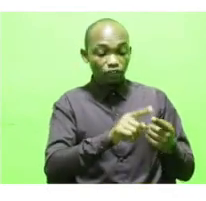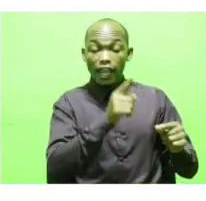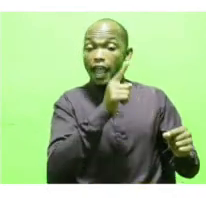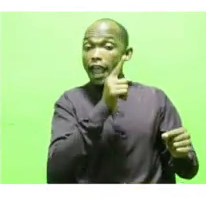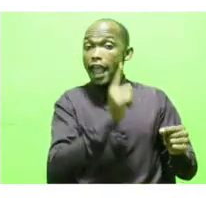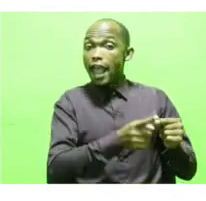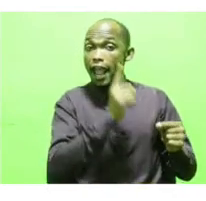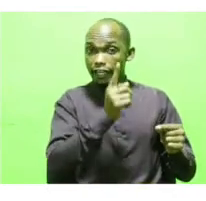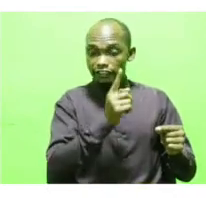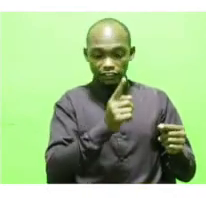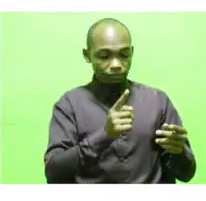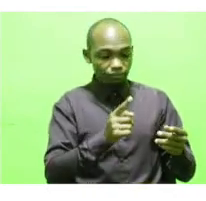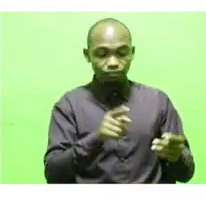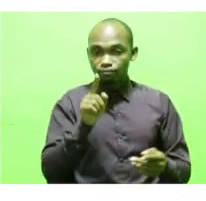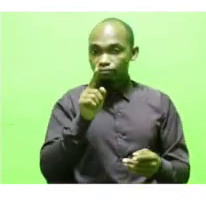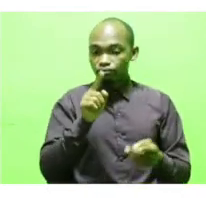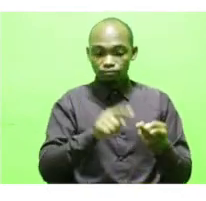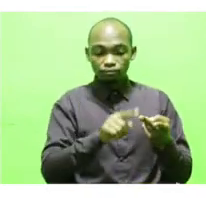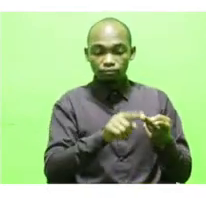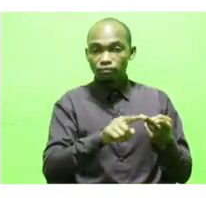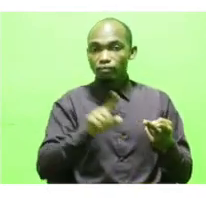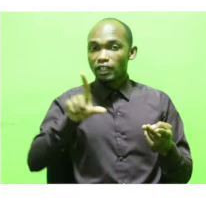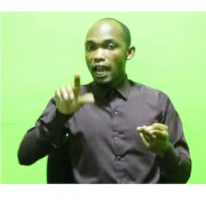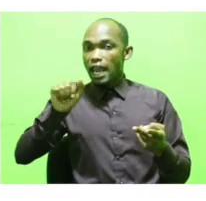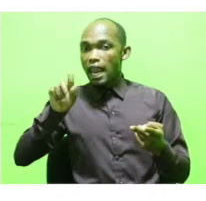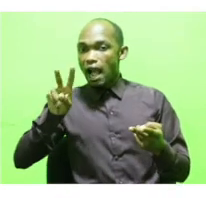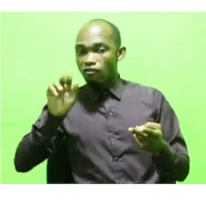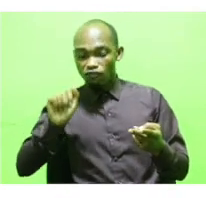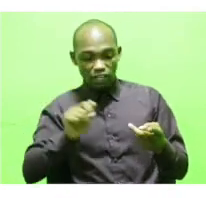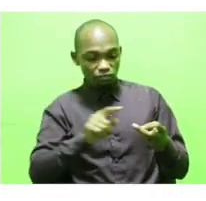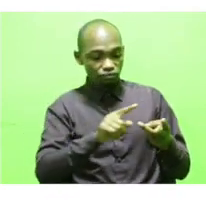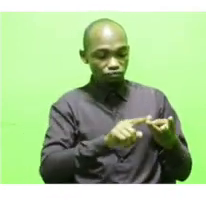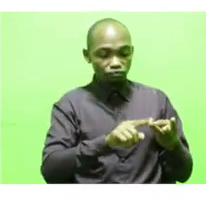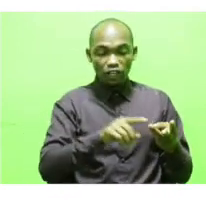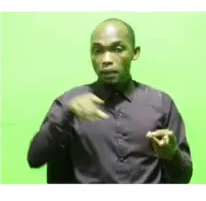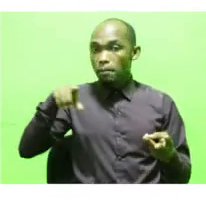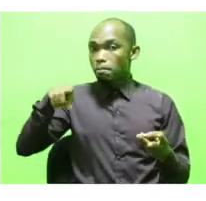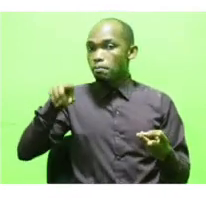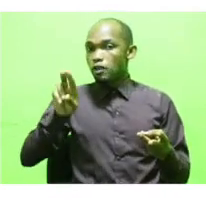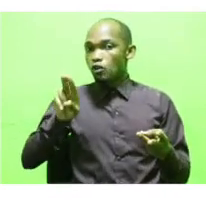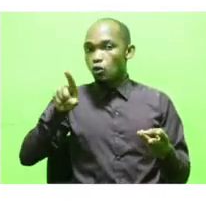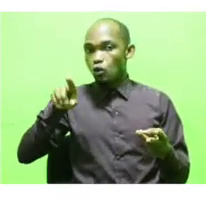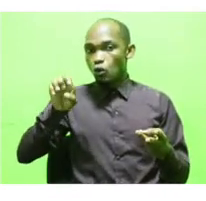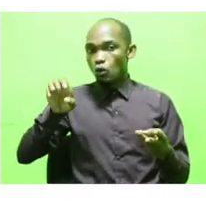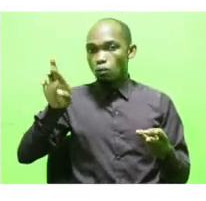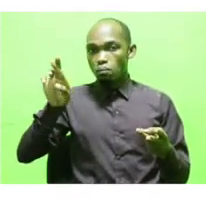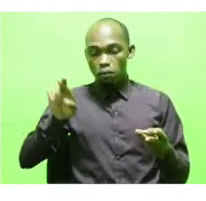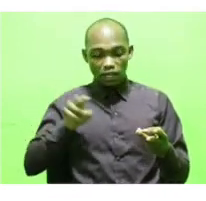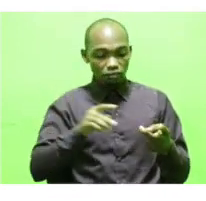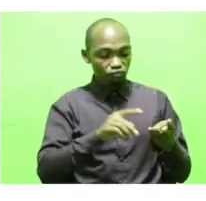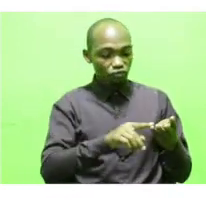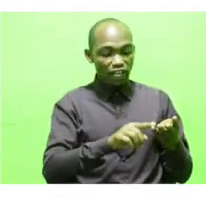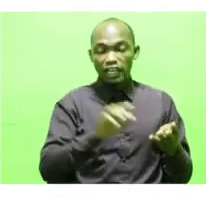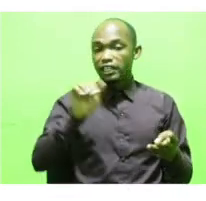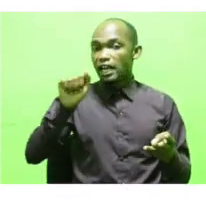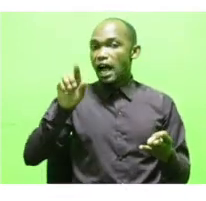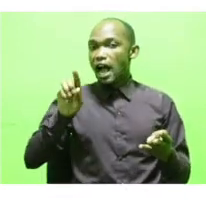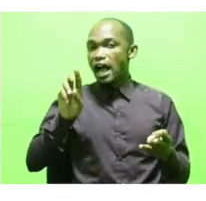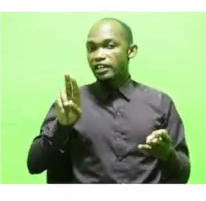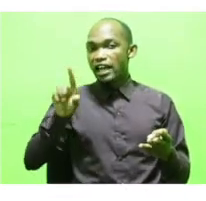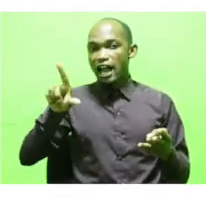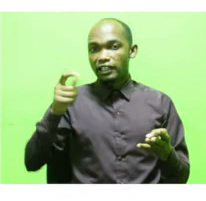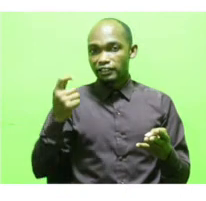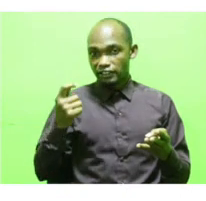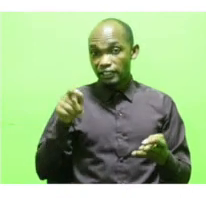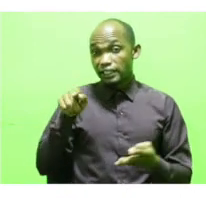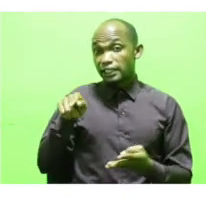which are the egg, the larva, the pupa, and the adult or imago. We all